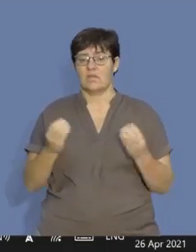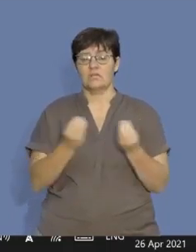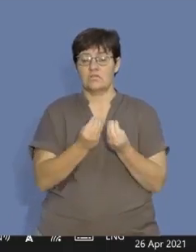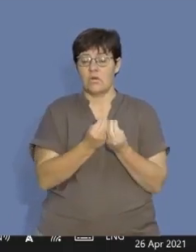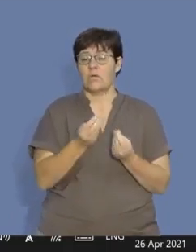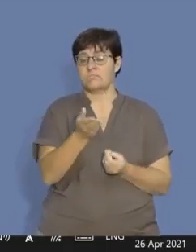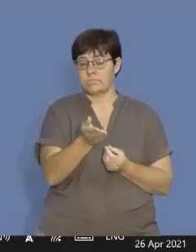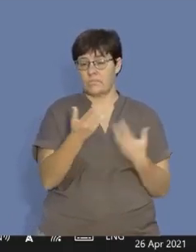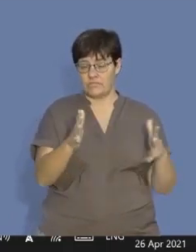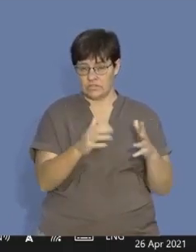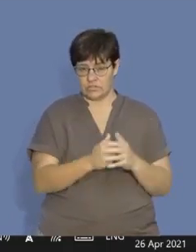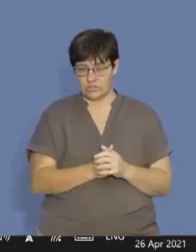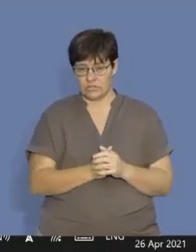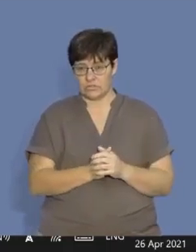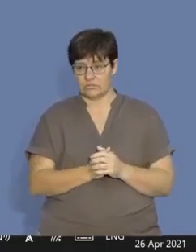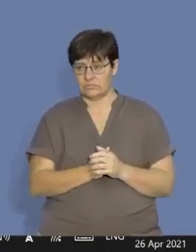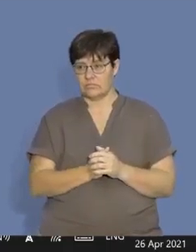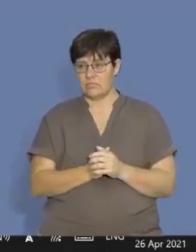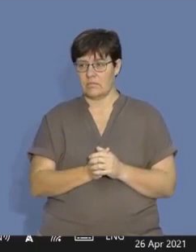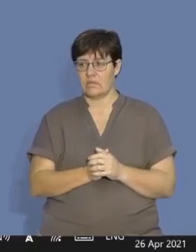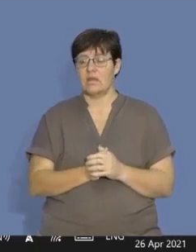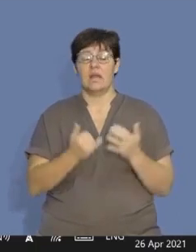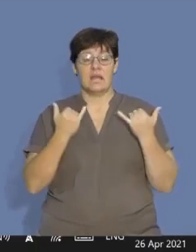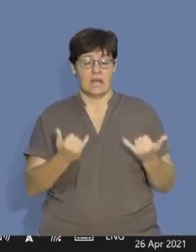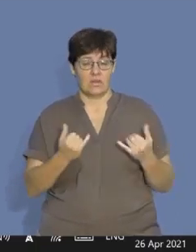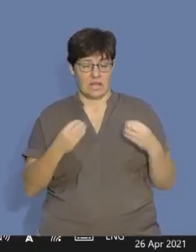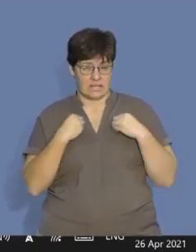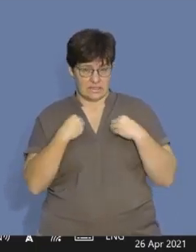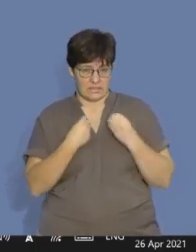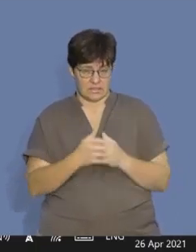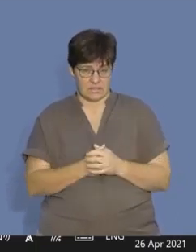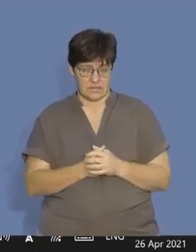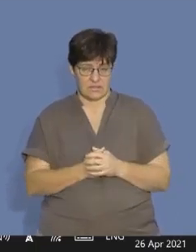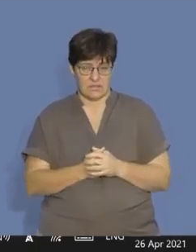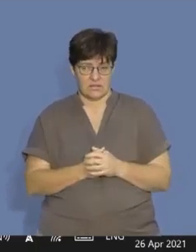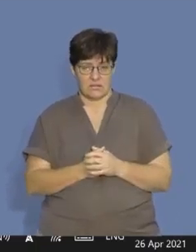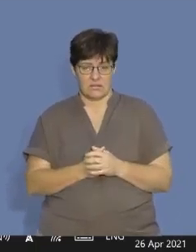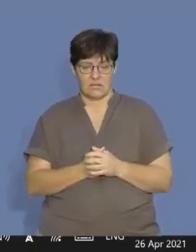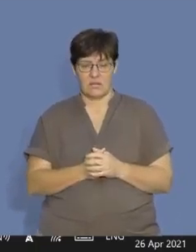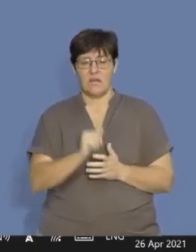Okay, so I've got the stock figure already. Divide that by current assets,